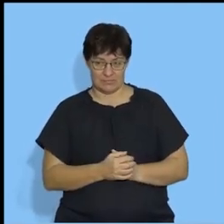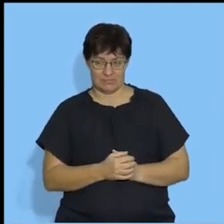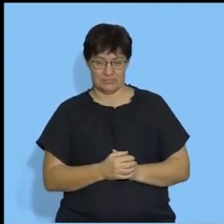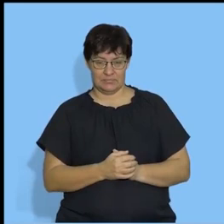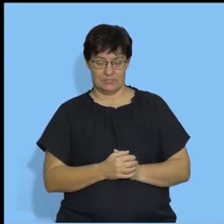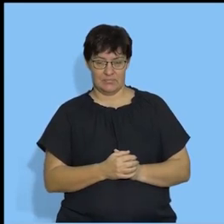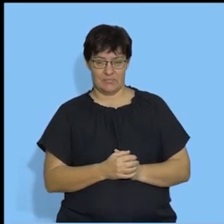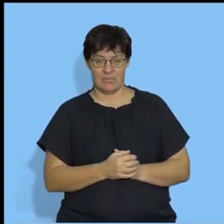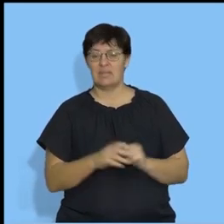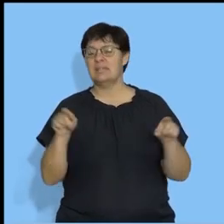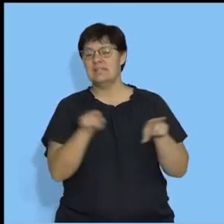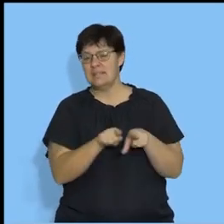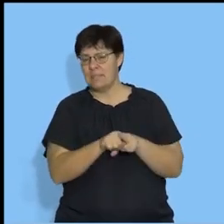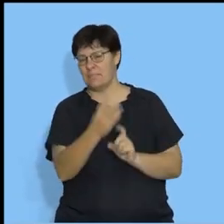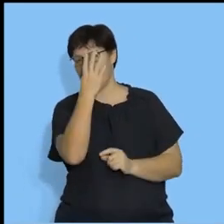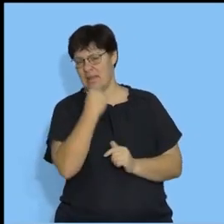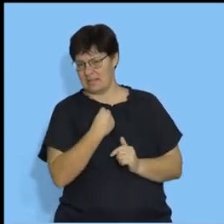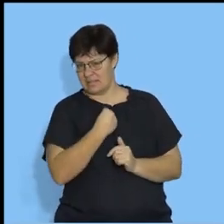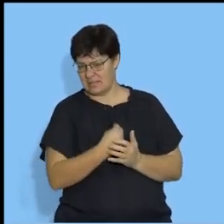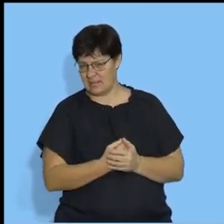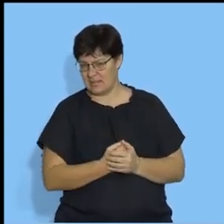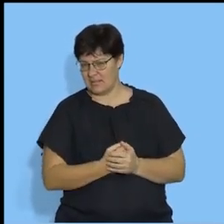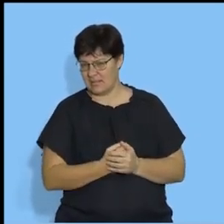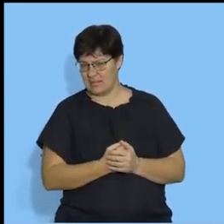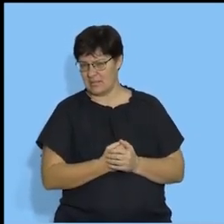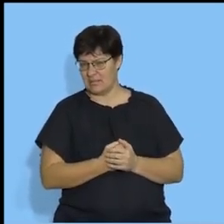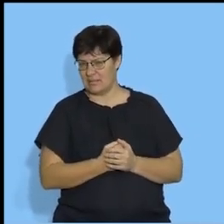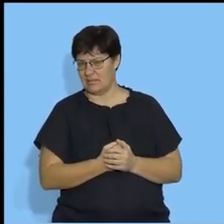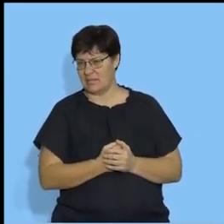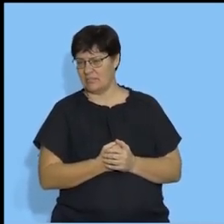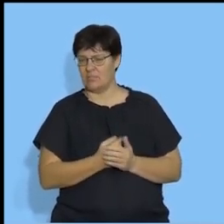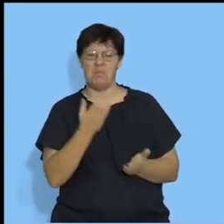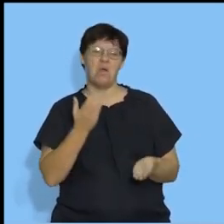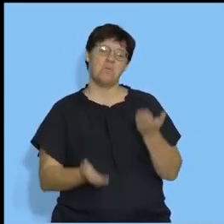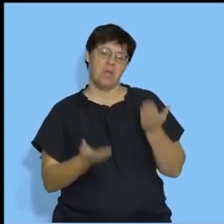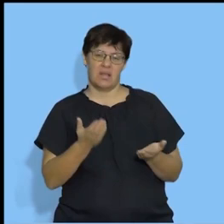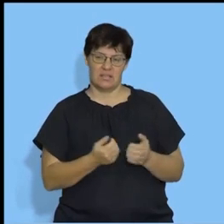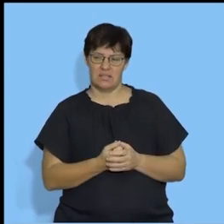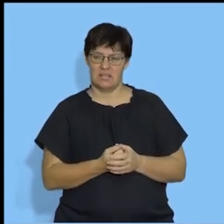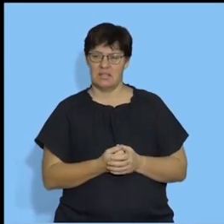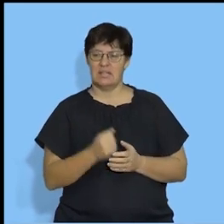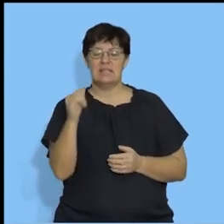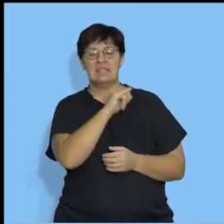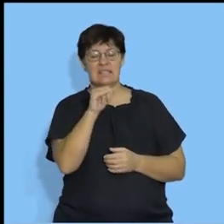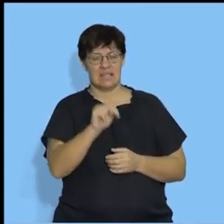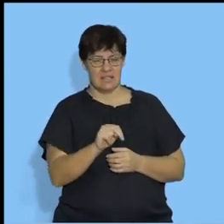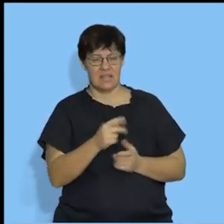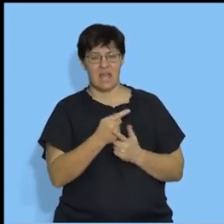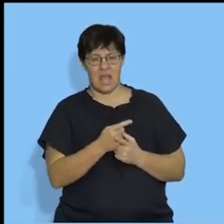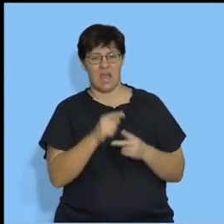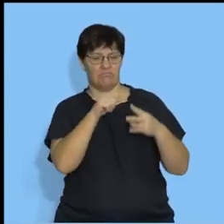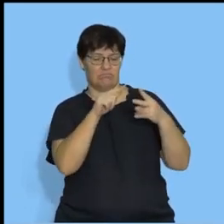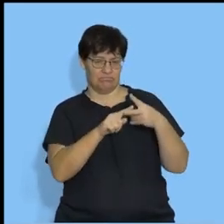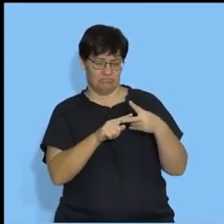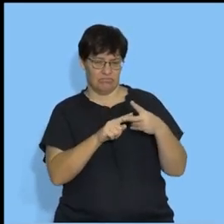are asking ourselves, okay, what if we compare zinc in these two reactions? Now,